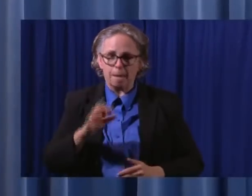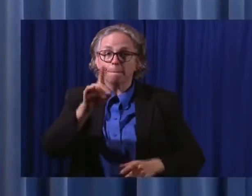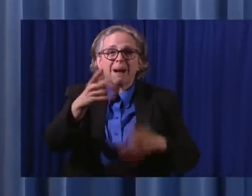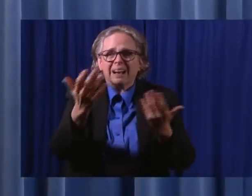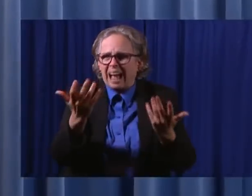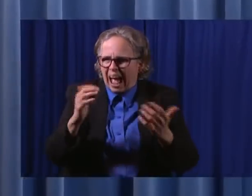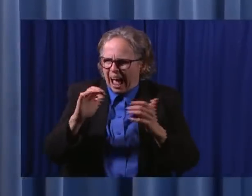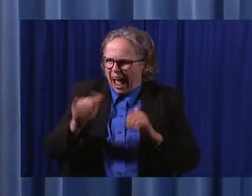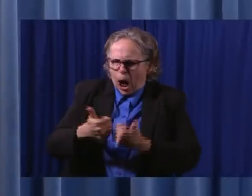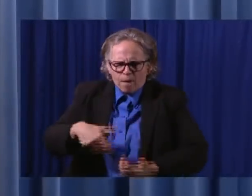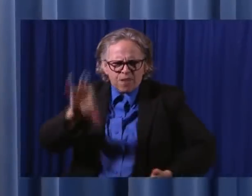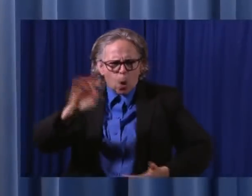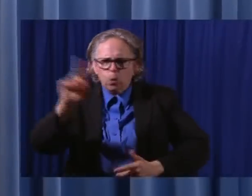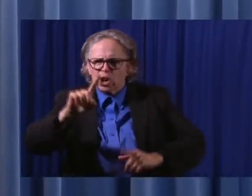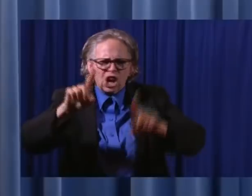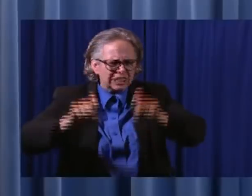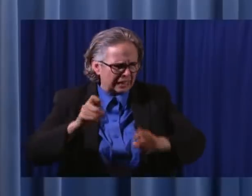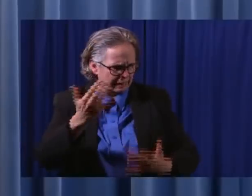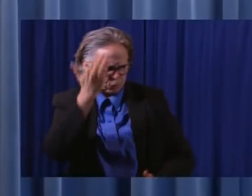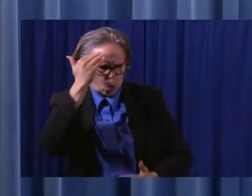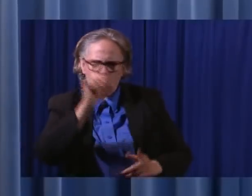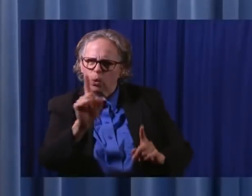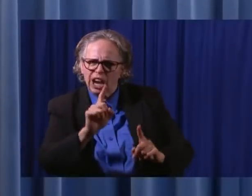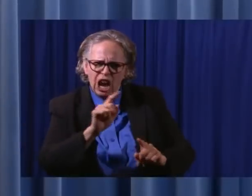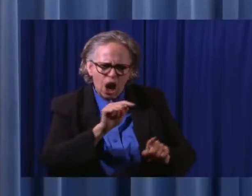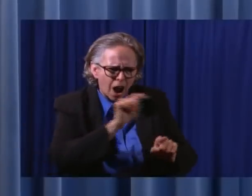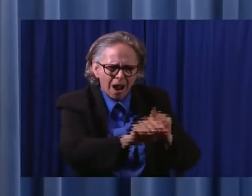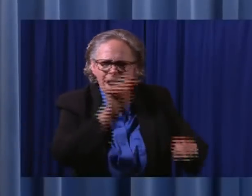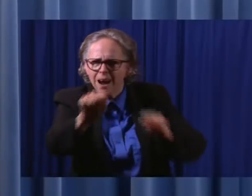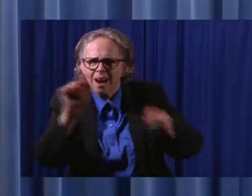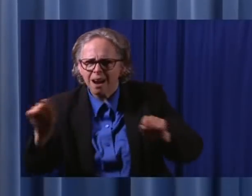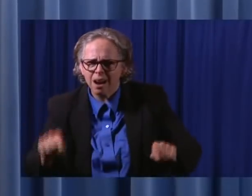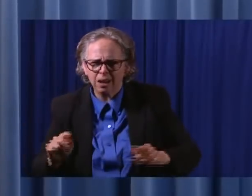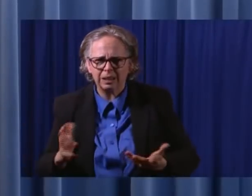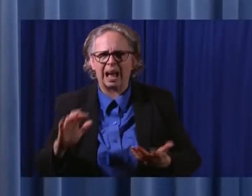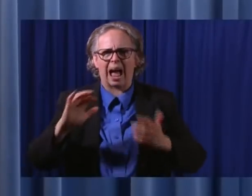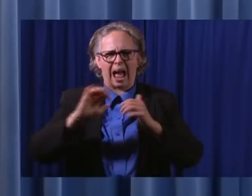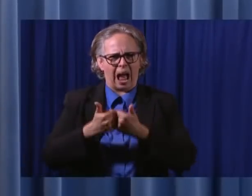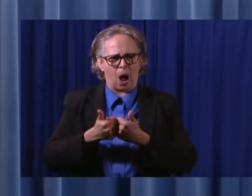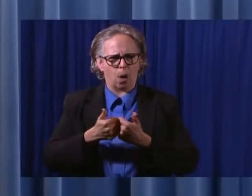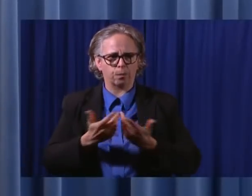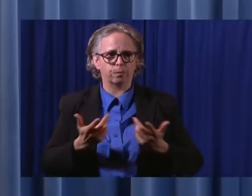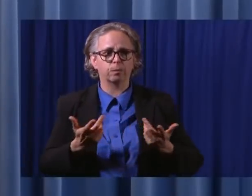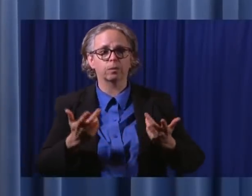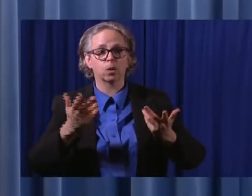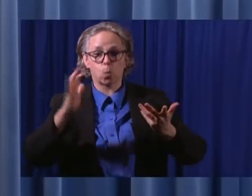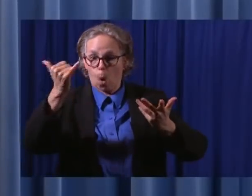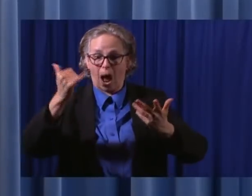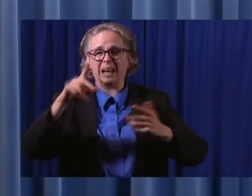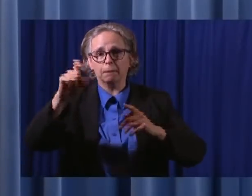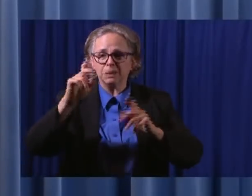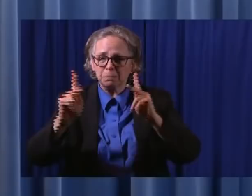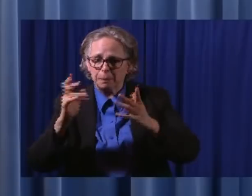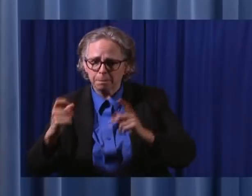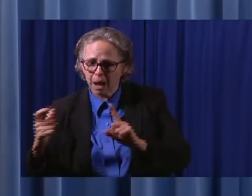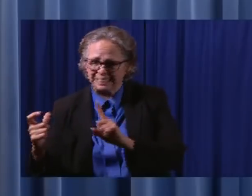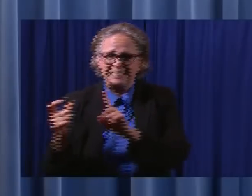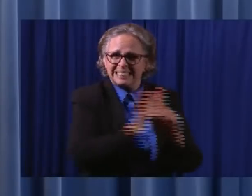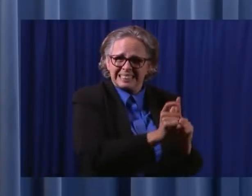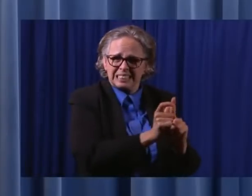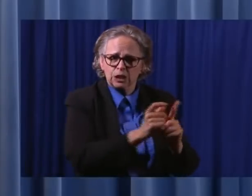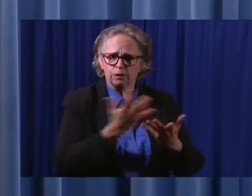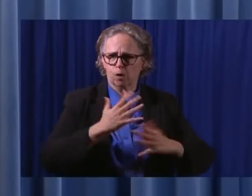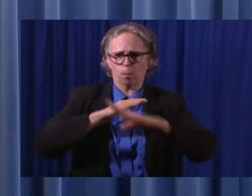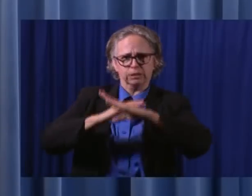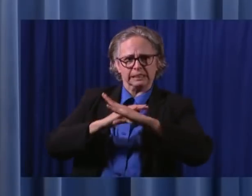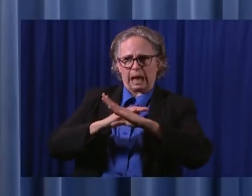and don't know they have it. Do not really have the symptoms, but finding out who has it so that they can be taken care of, and also we can